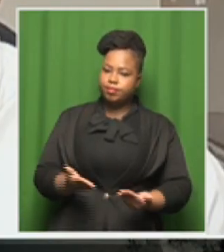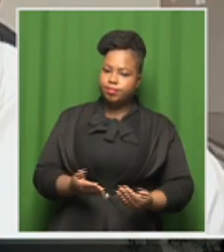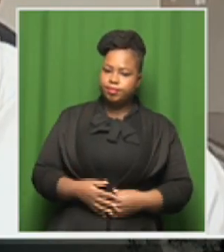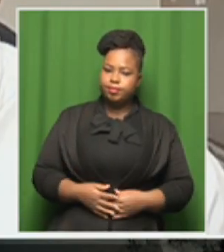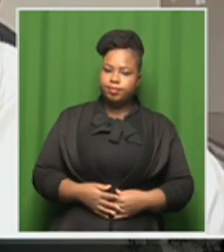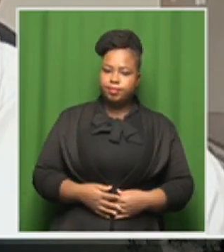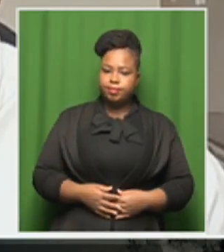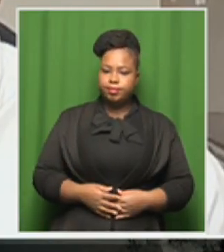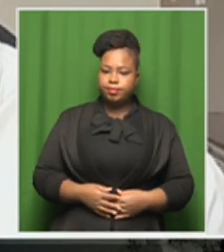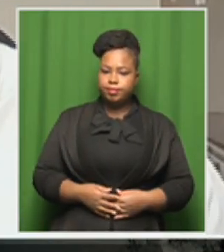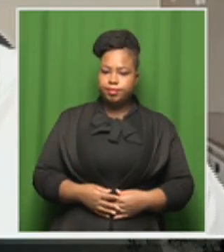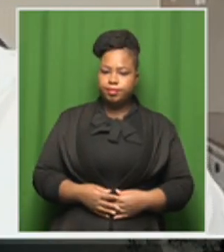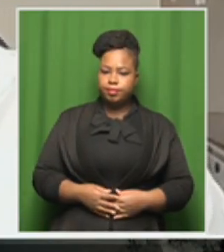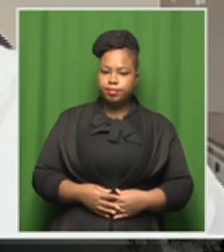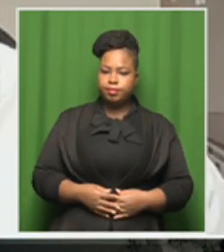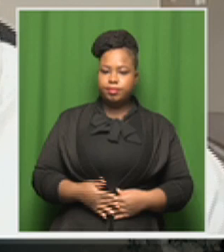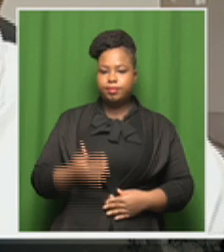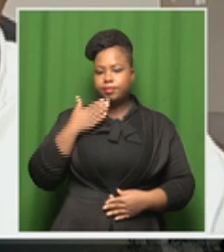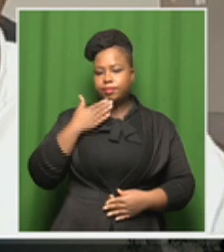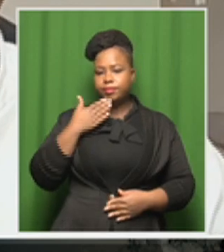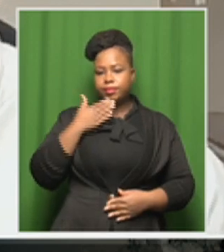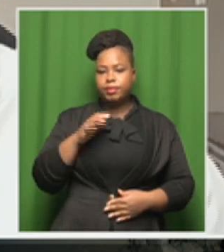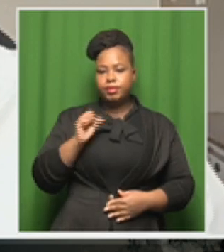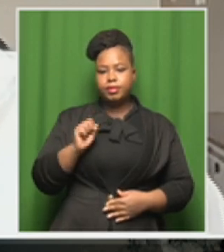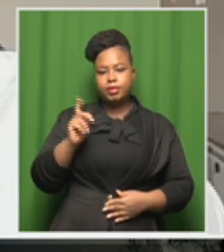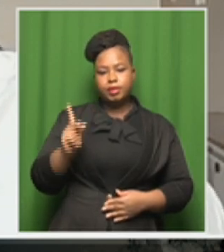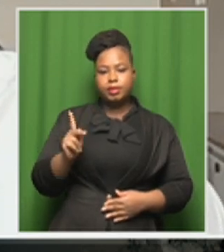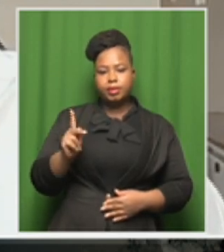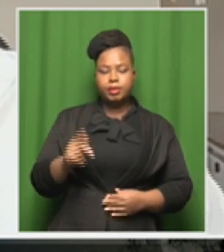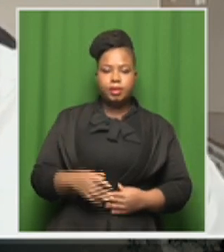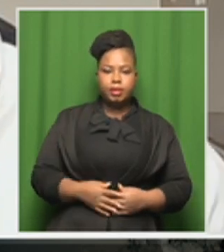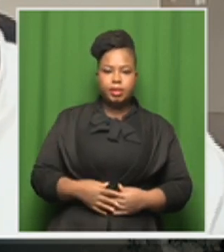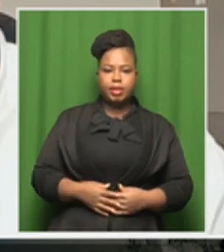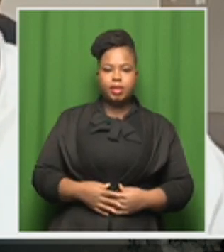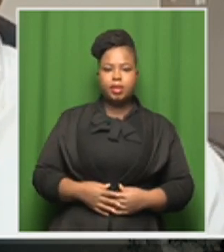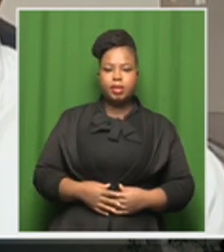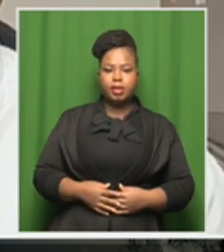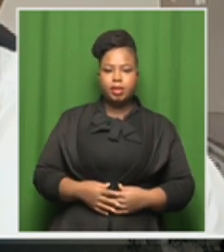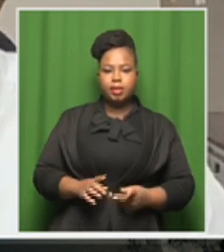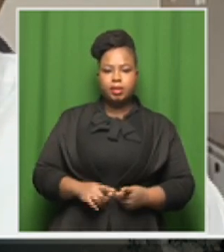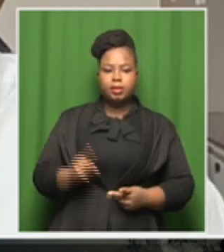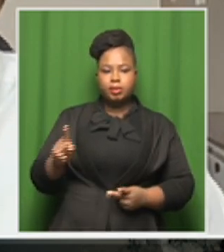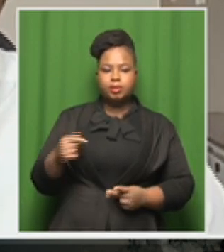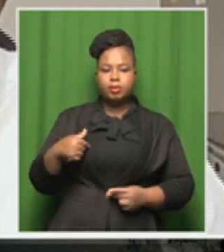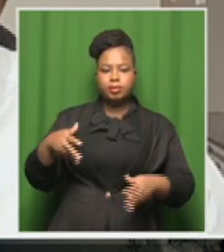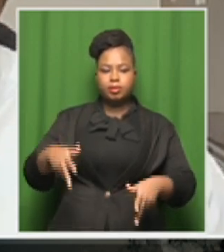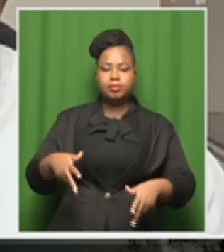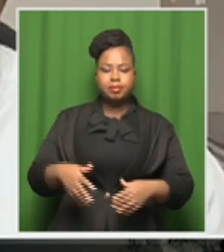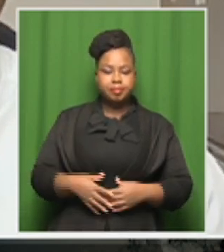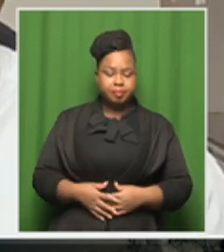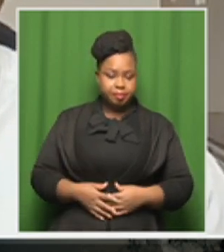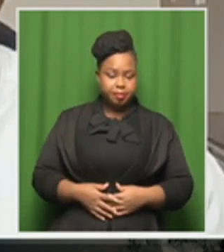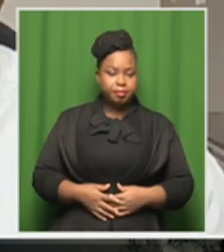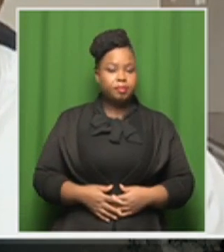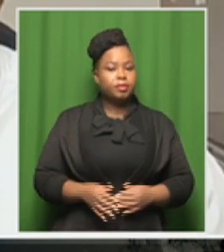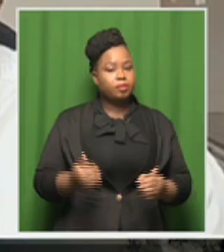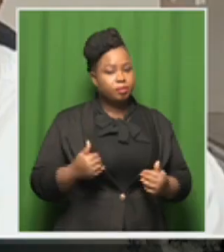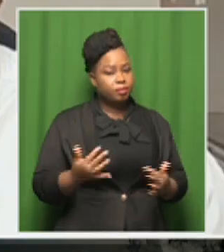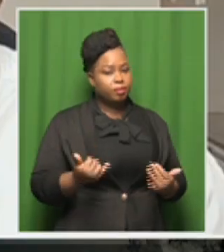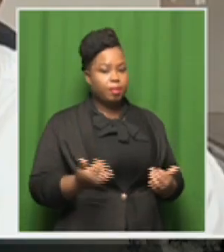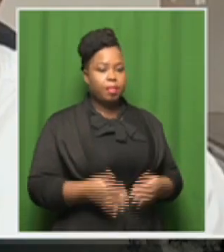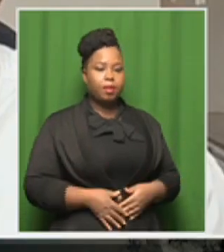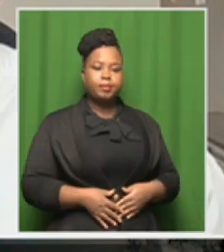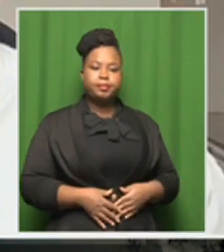Live. Thank you, Sakina, and thank you for having me on your show. Perhaps we could start off by